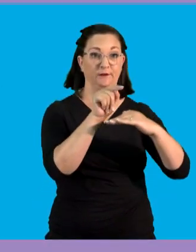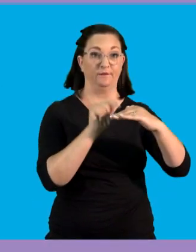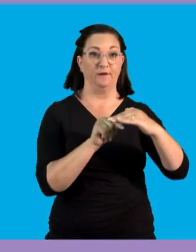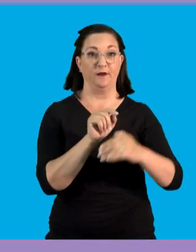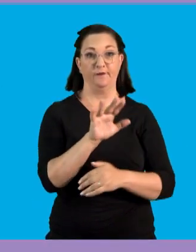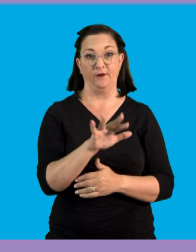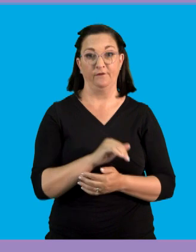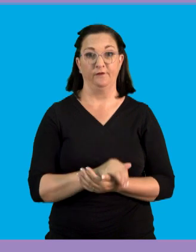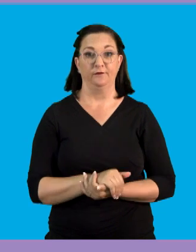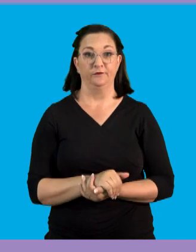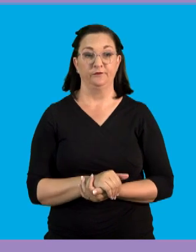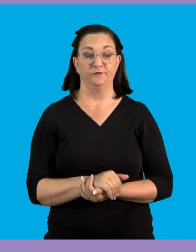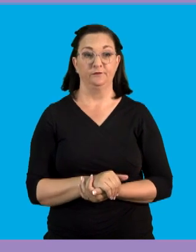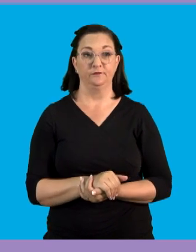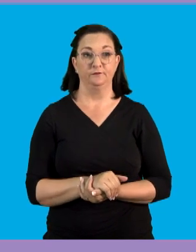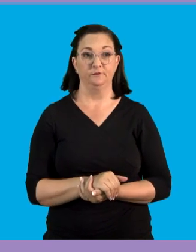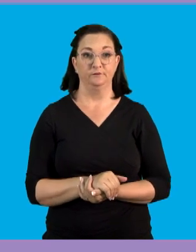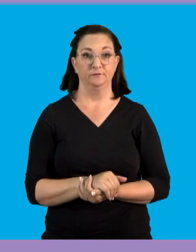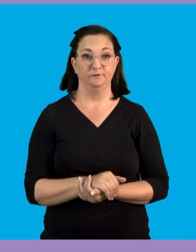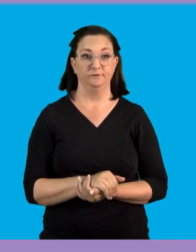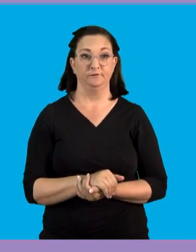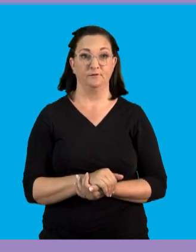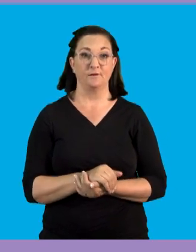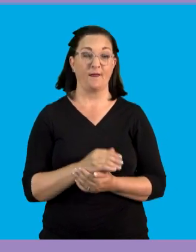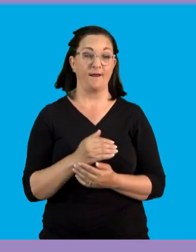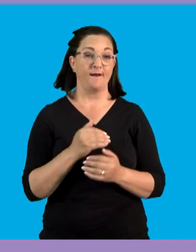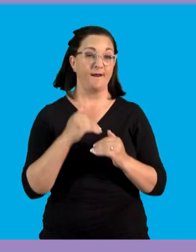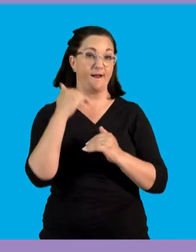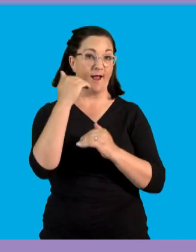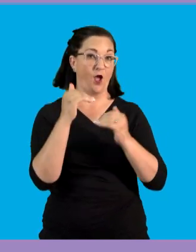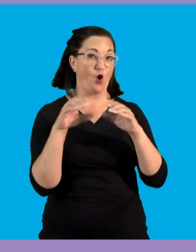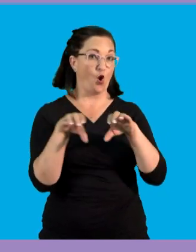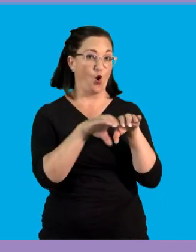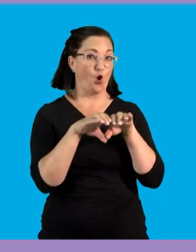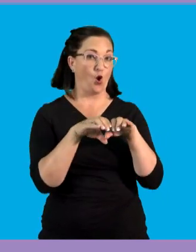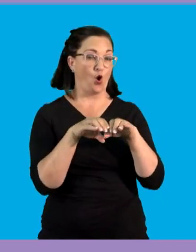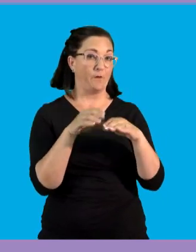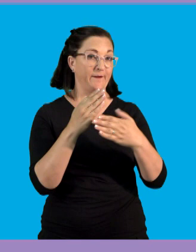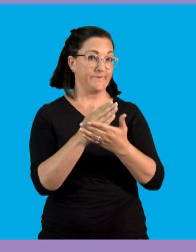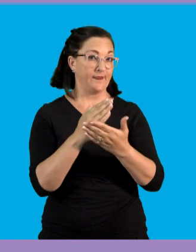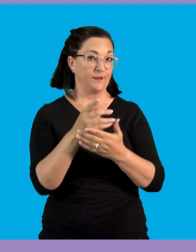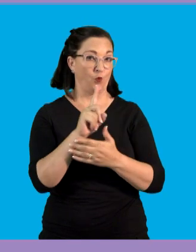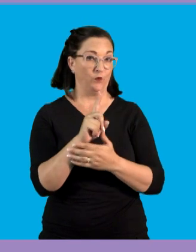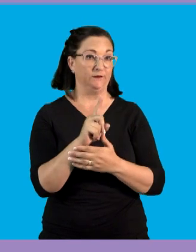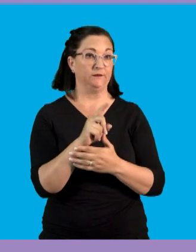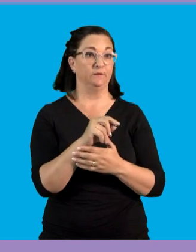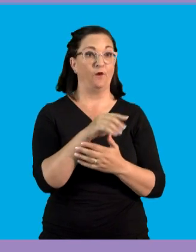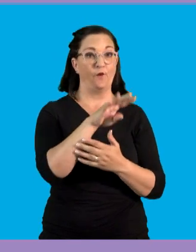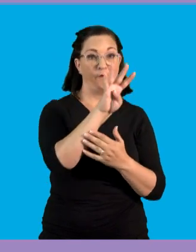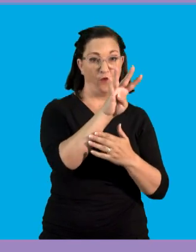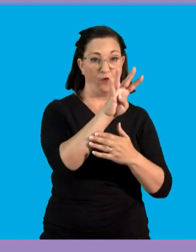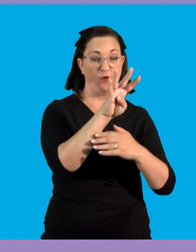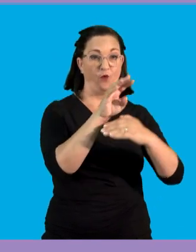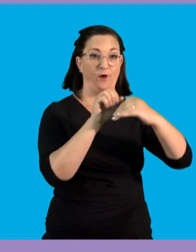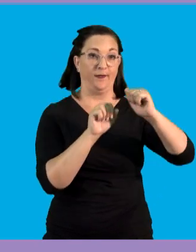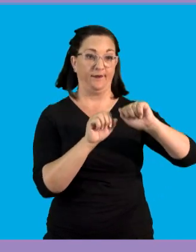5. So remember, we use the highest common factor of 4 and 10 to simplify